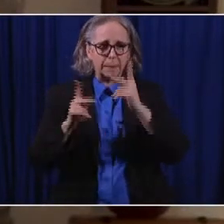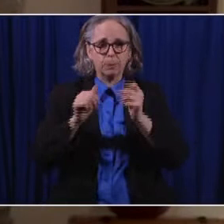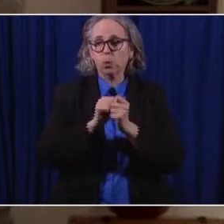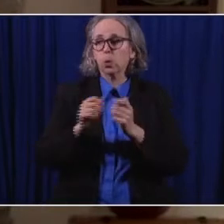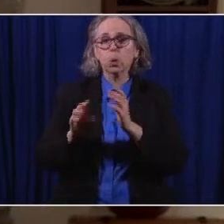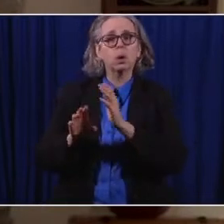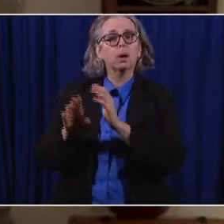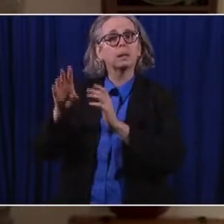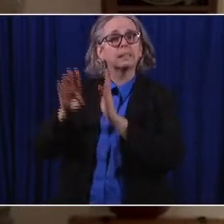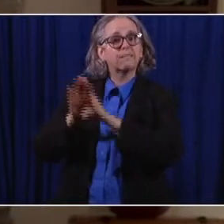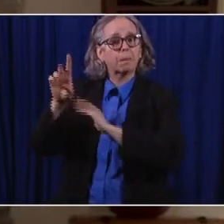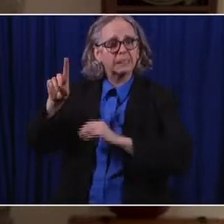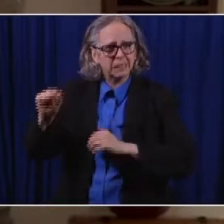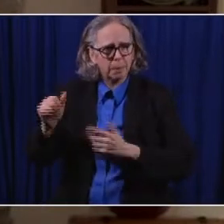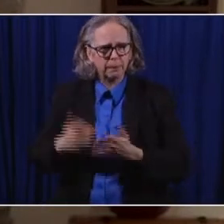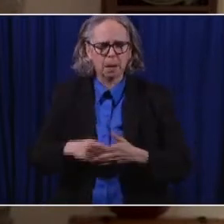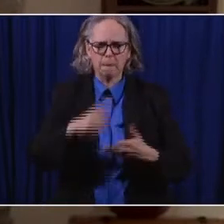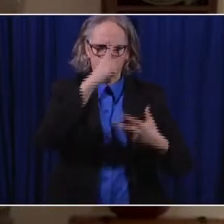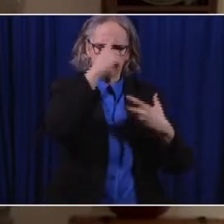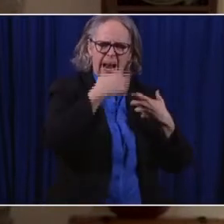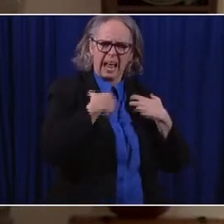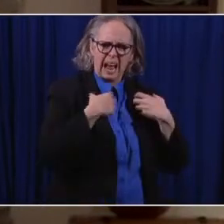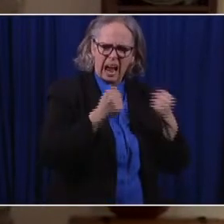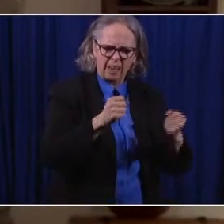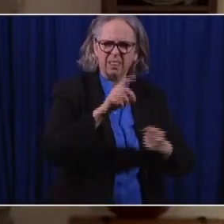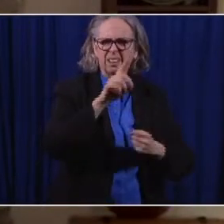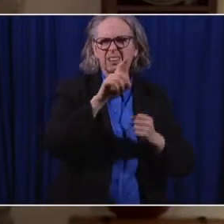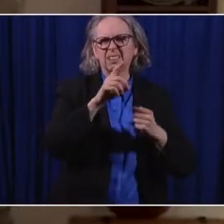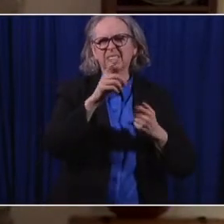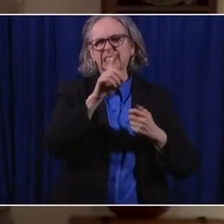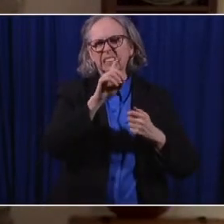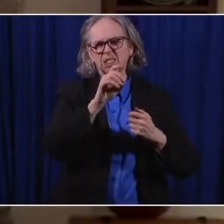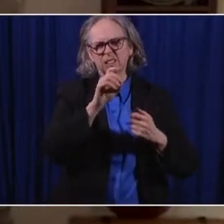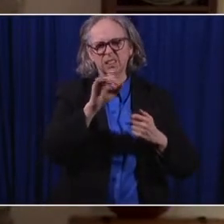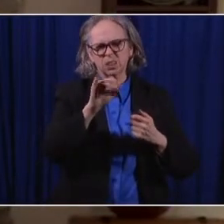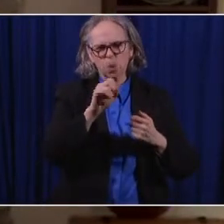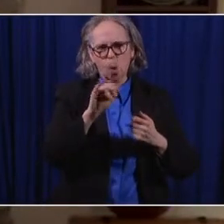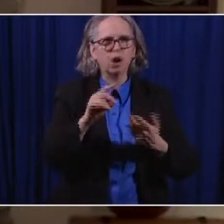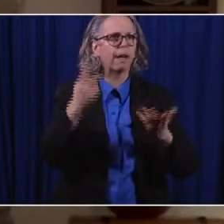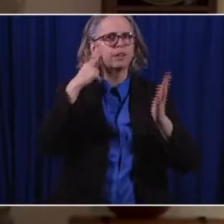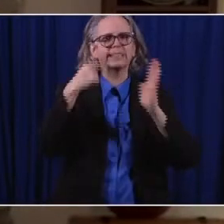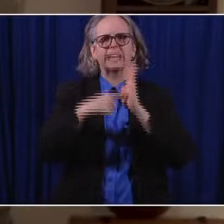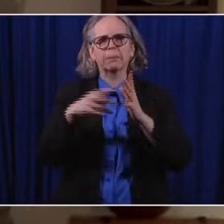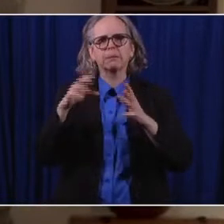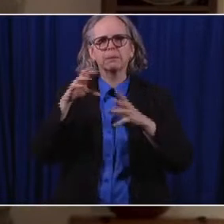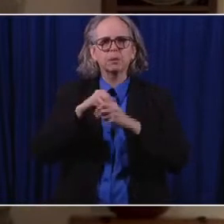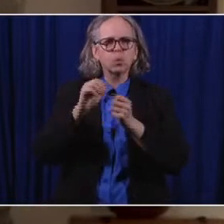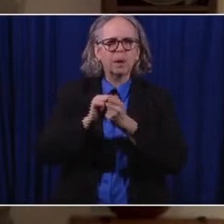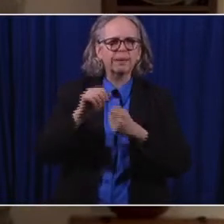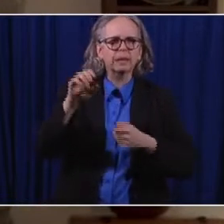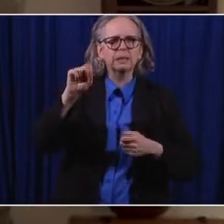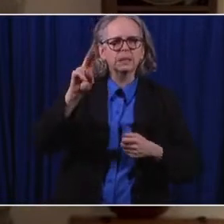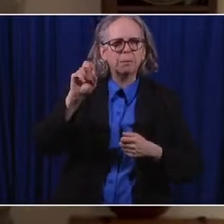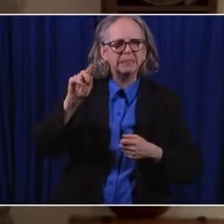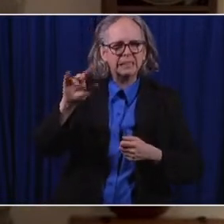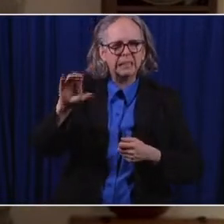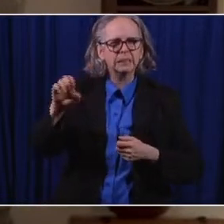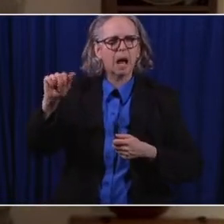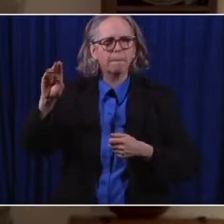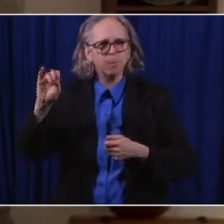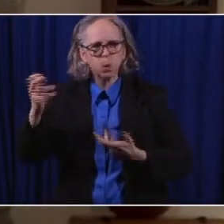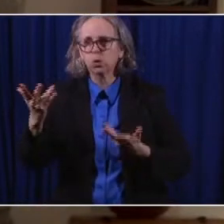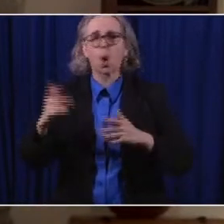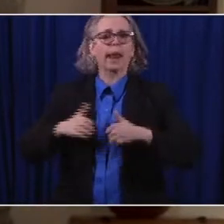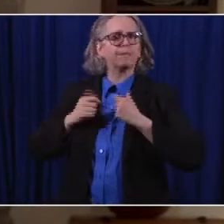health disorders, including substance use disorders, who live in group homes, residential facilities,